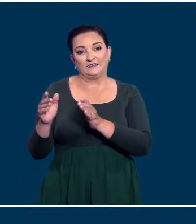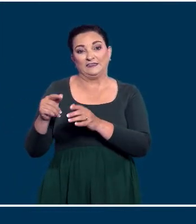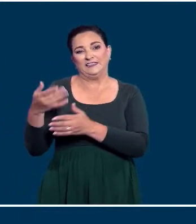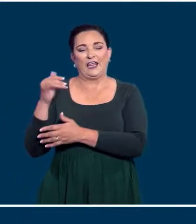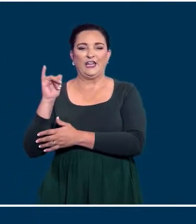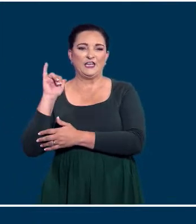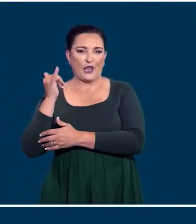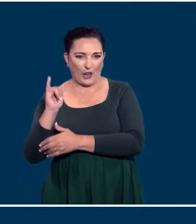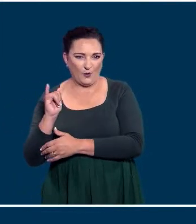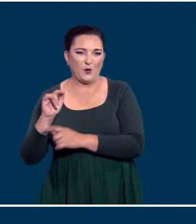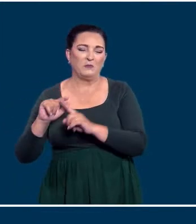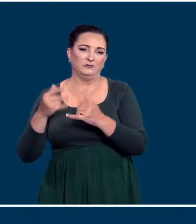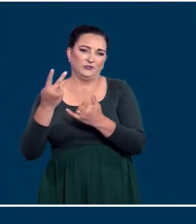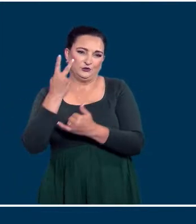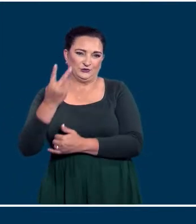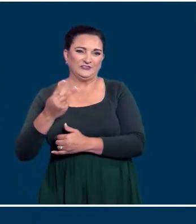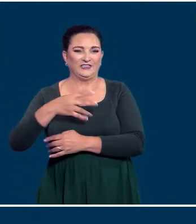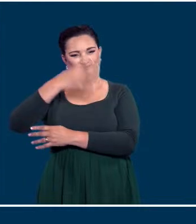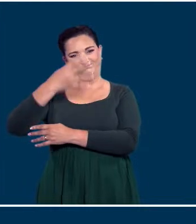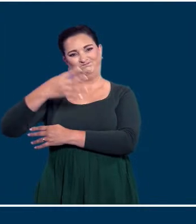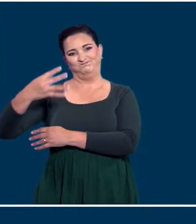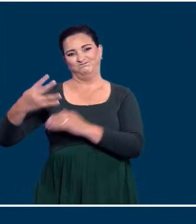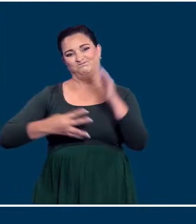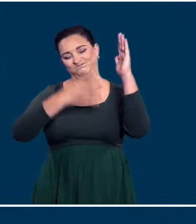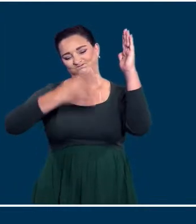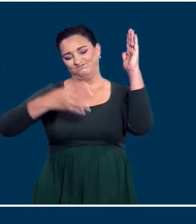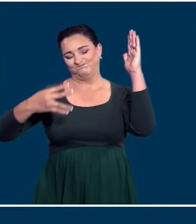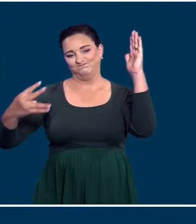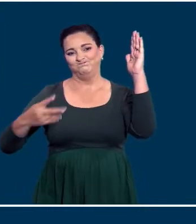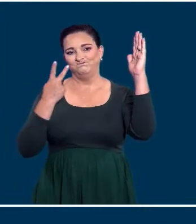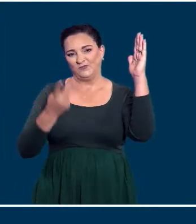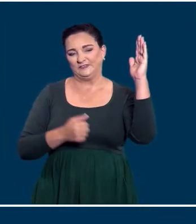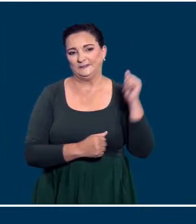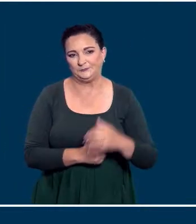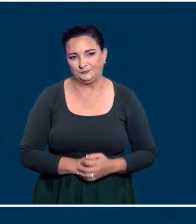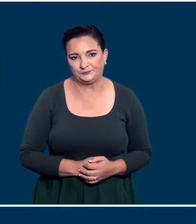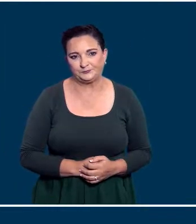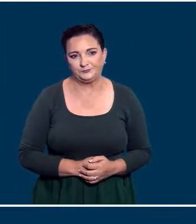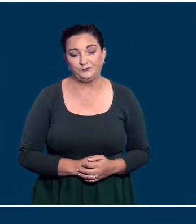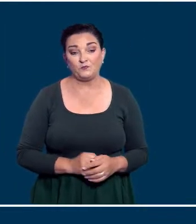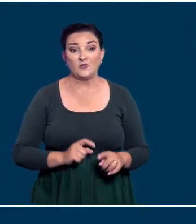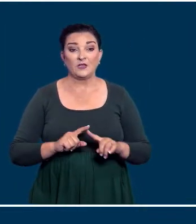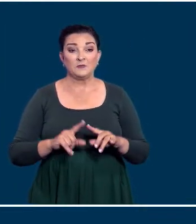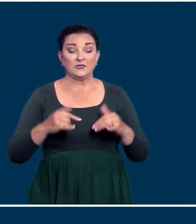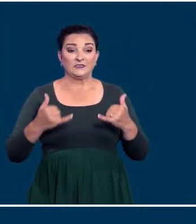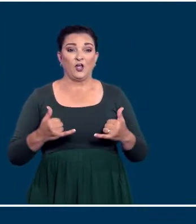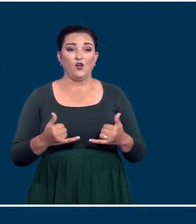remains pretty depressed. Broader demand and supply,